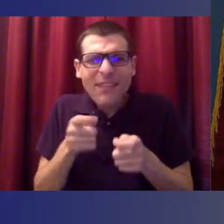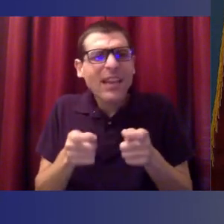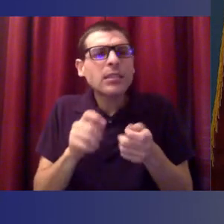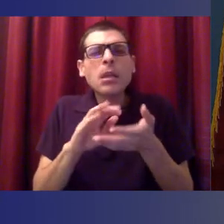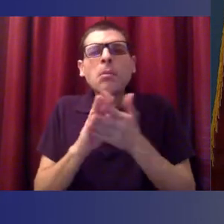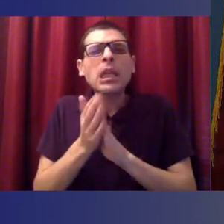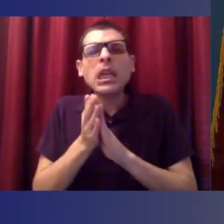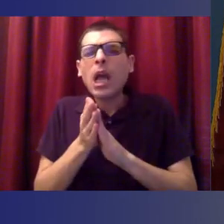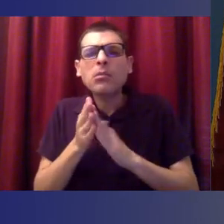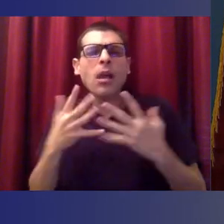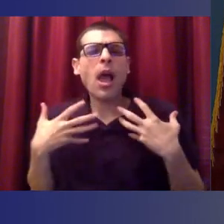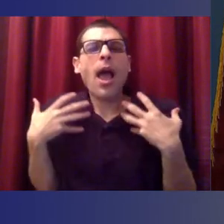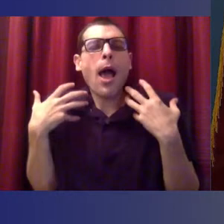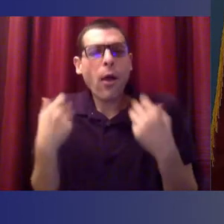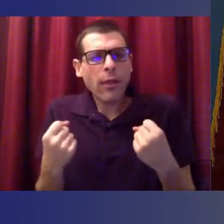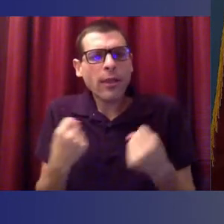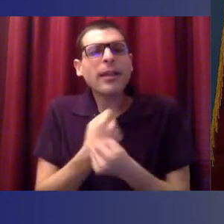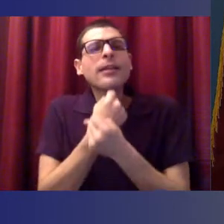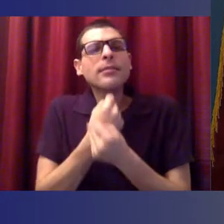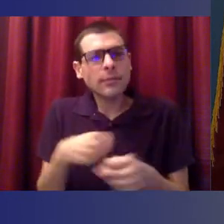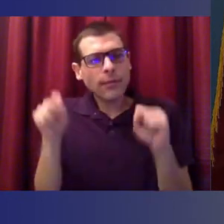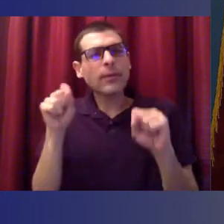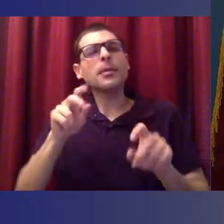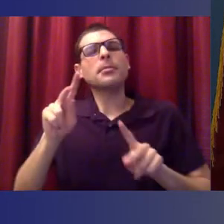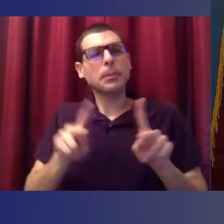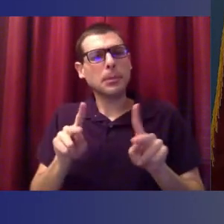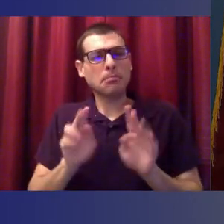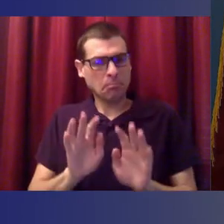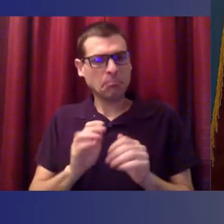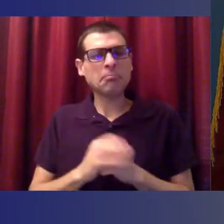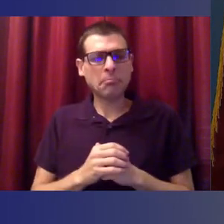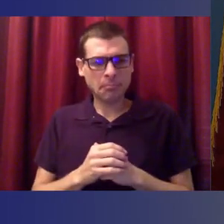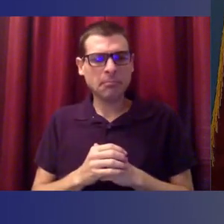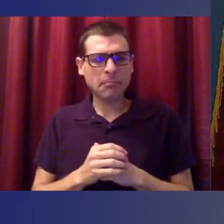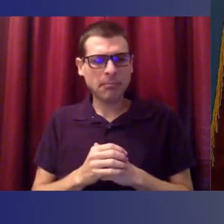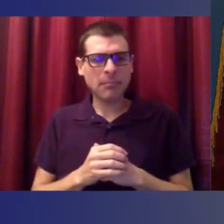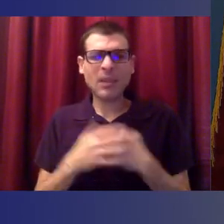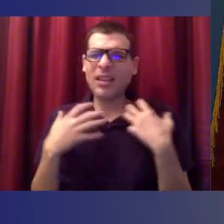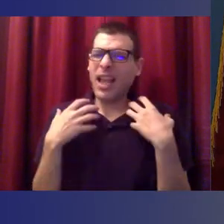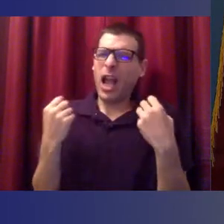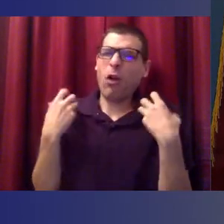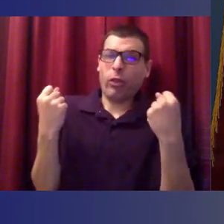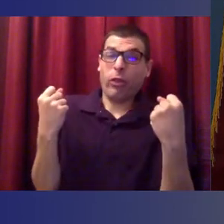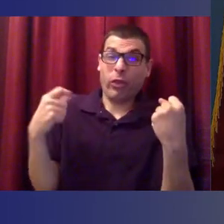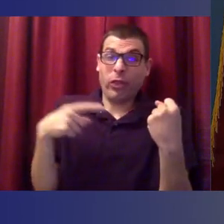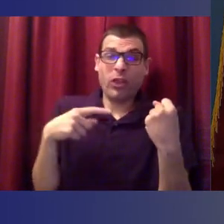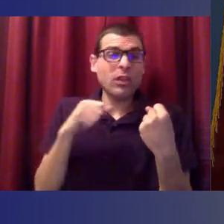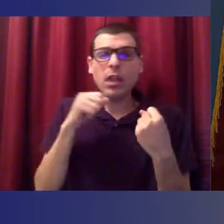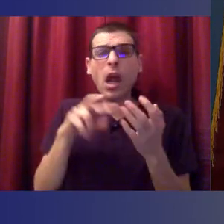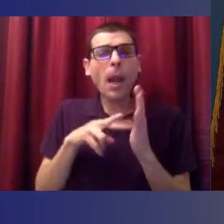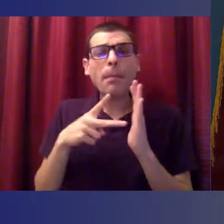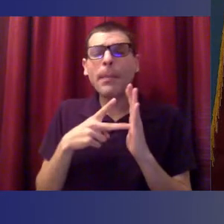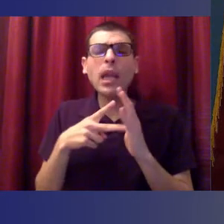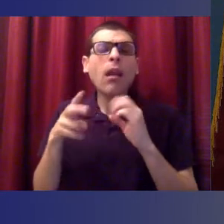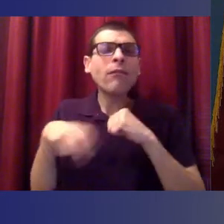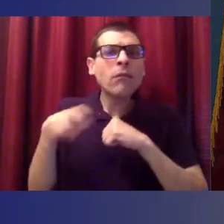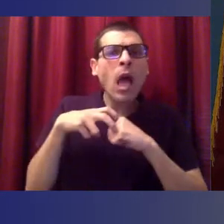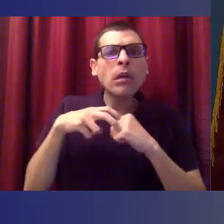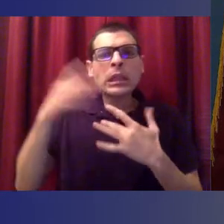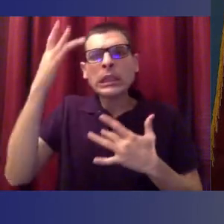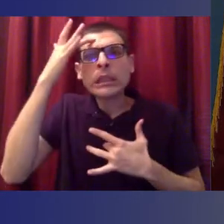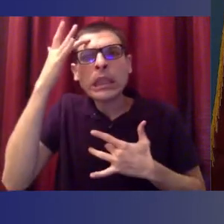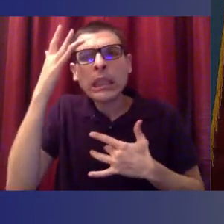healthier and safer county. Because health isn't just about keeping the community safe from viruses and treating